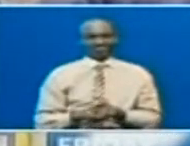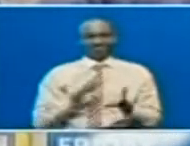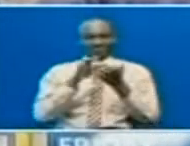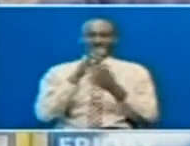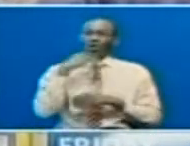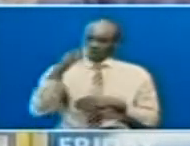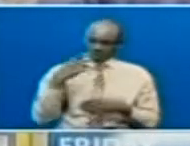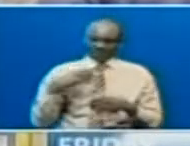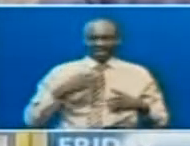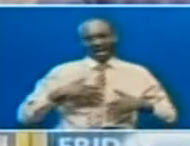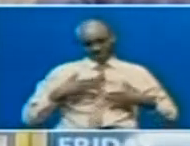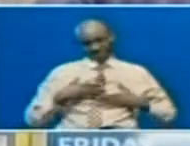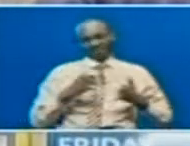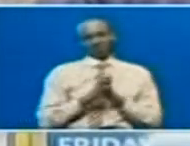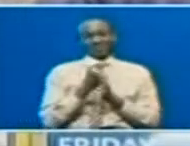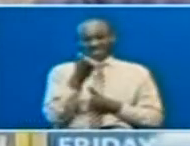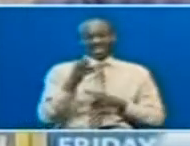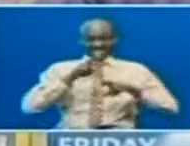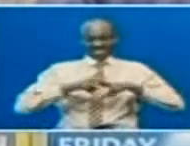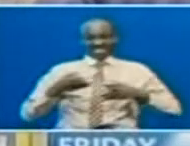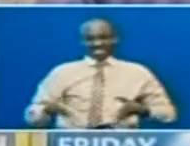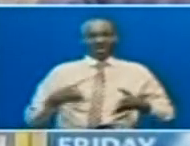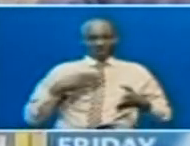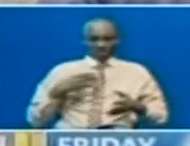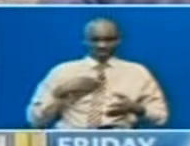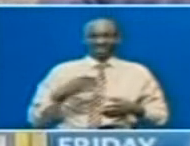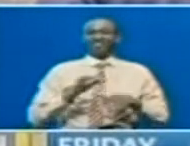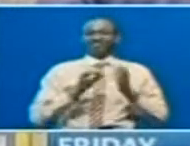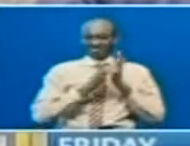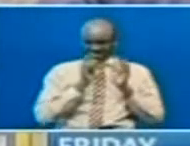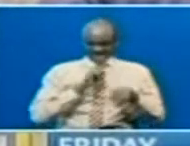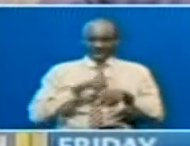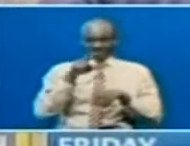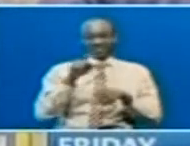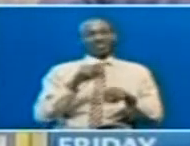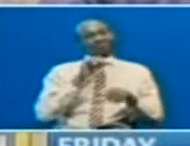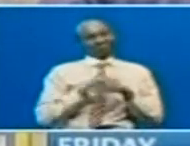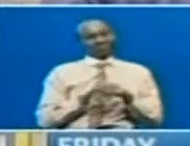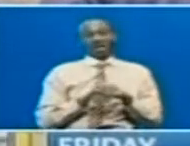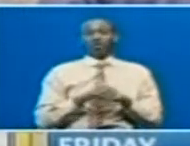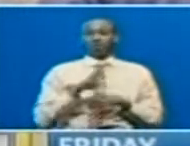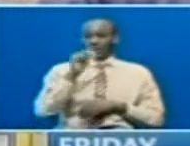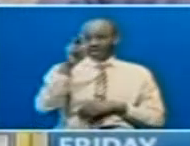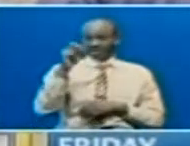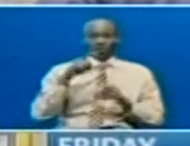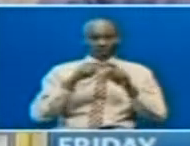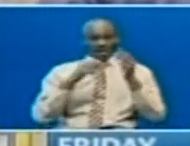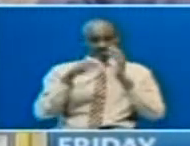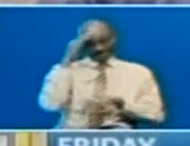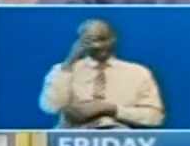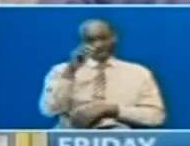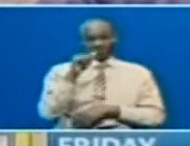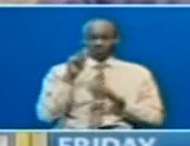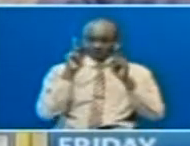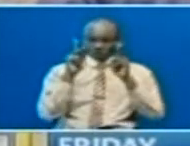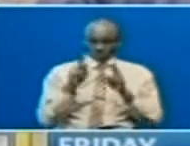It's always my pleasure to be on my seat for the favorite segment. Willis, the word master there, coming to us from